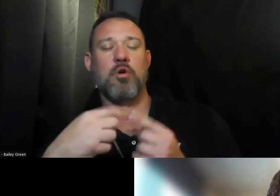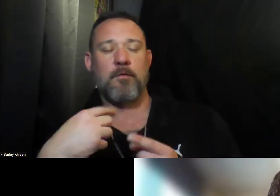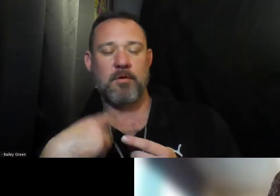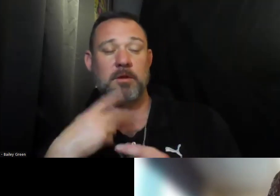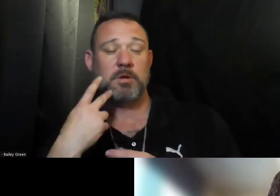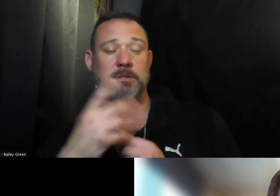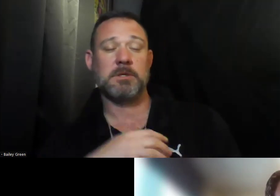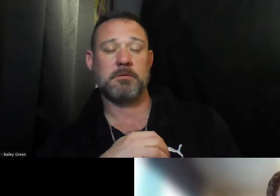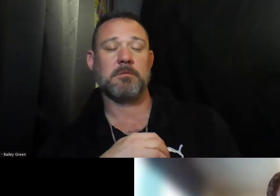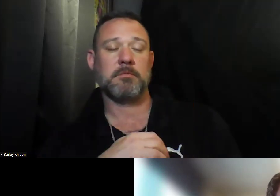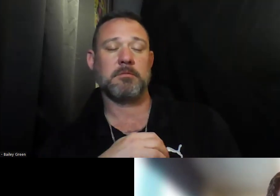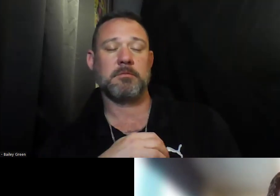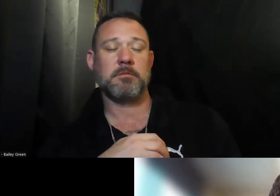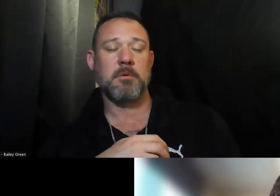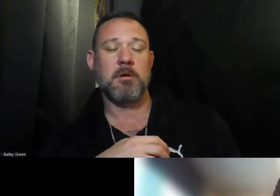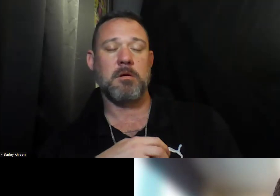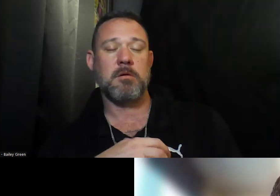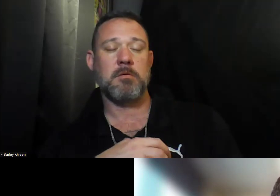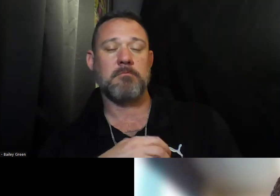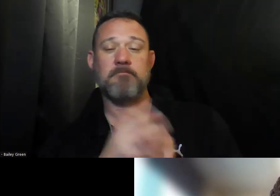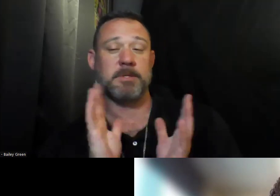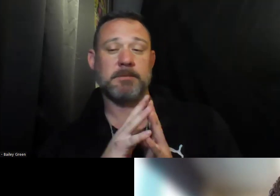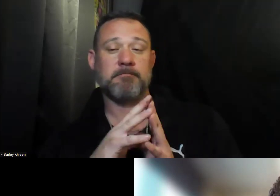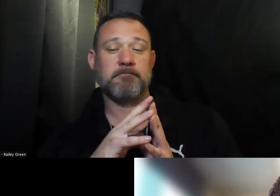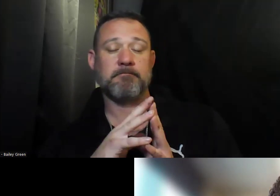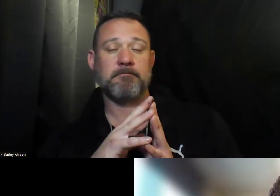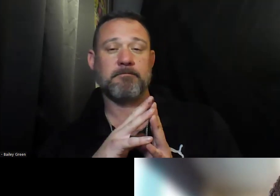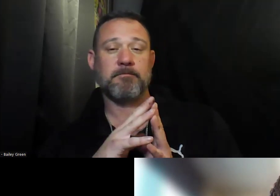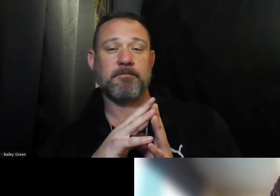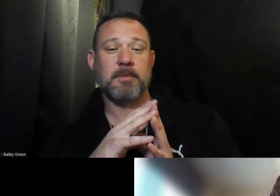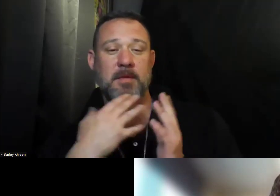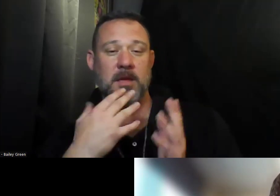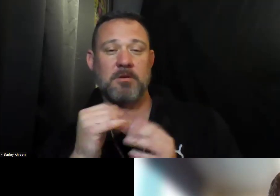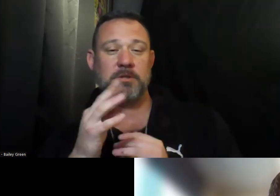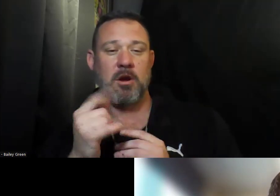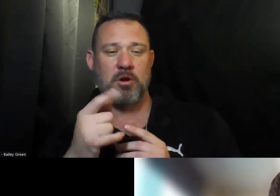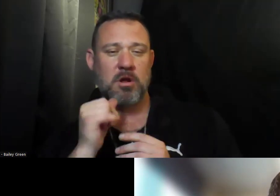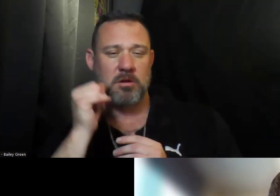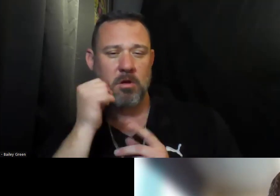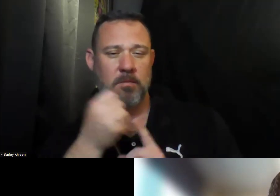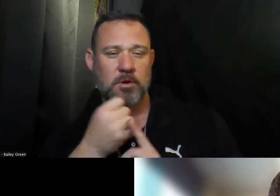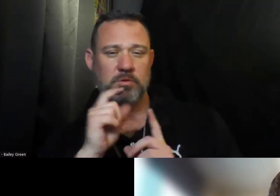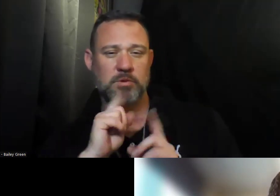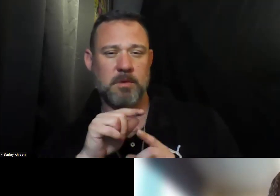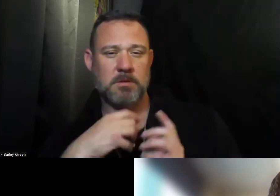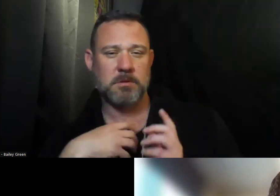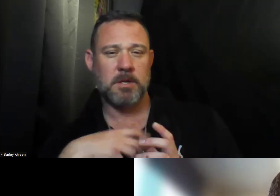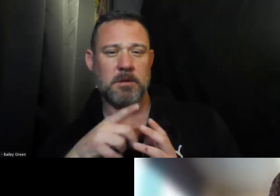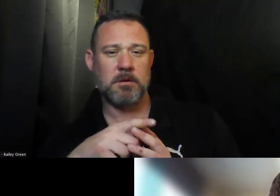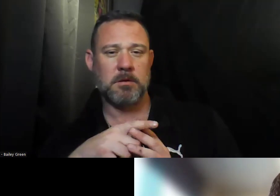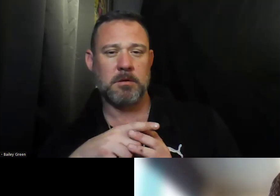see. That's it. Thank you. Are you part of the Adult Abuse Response Subcommittee,